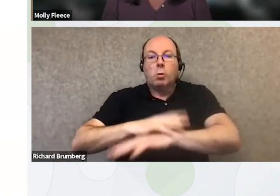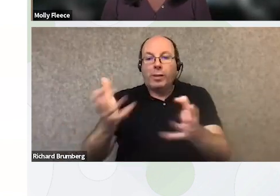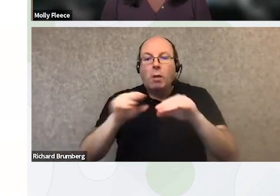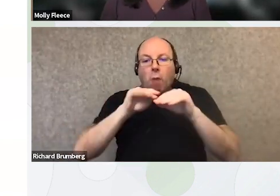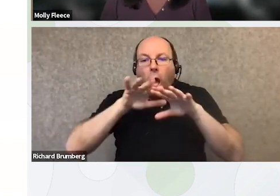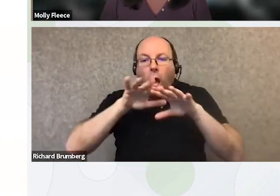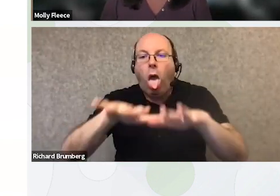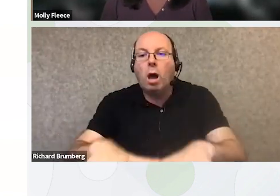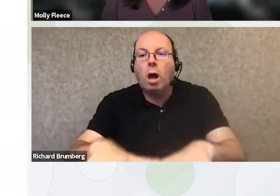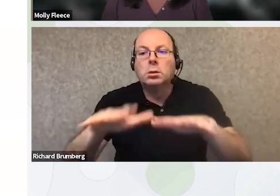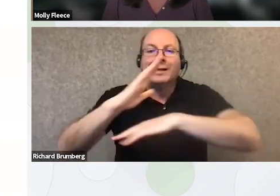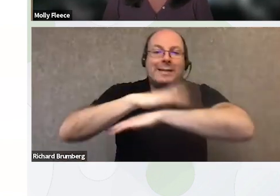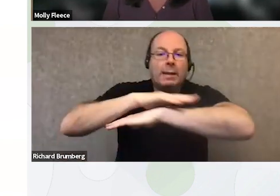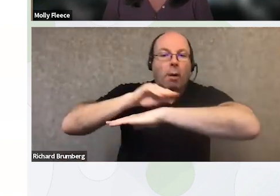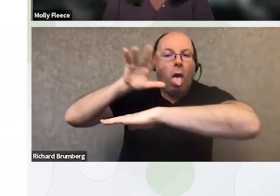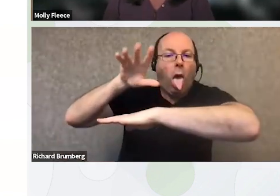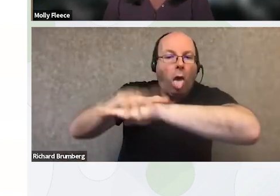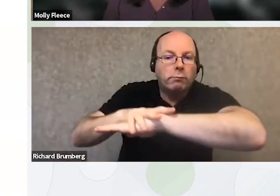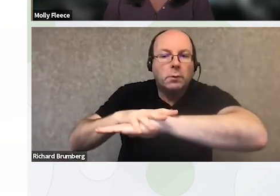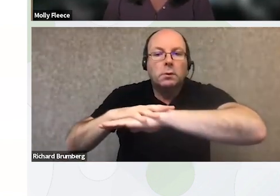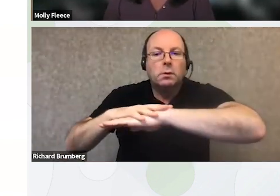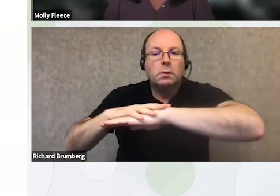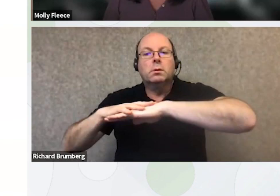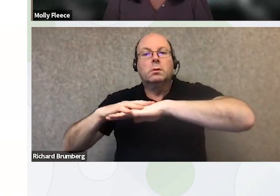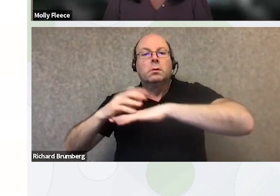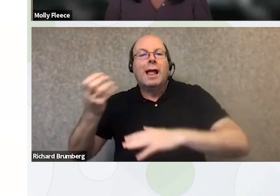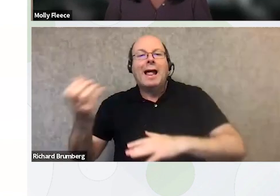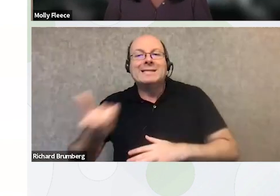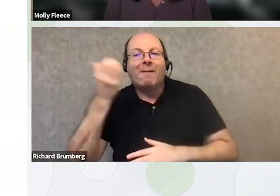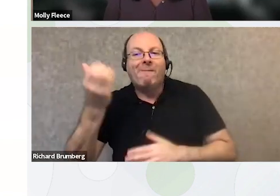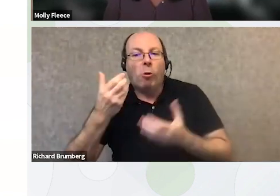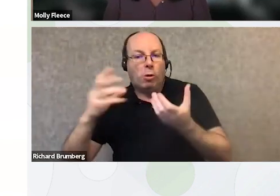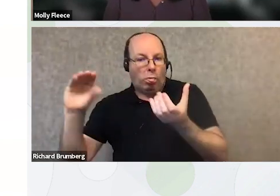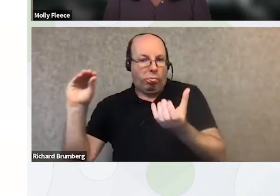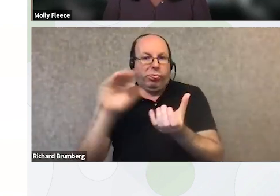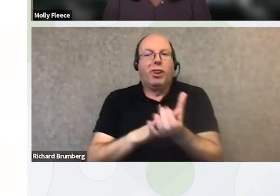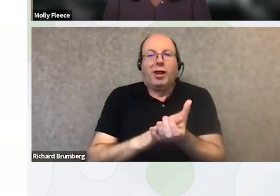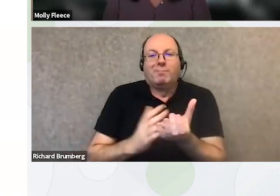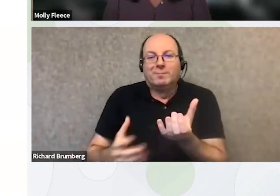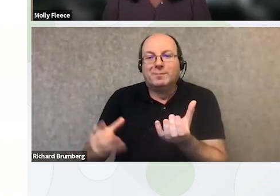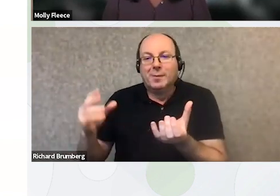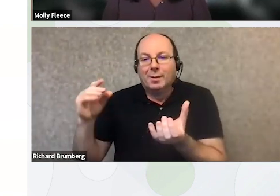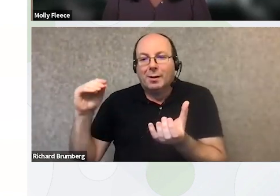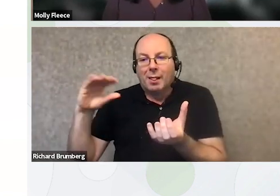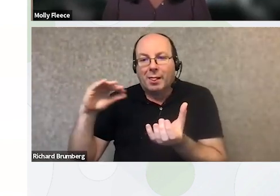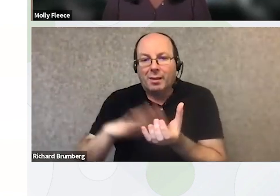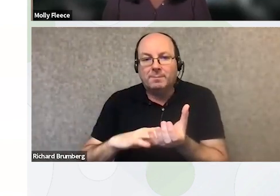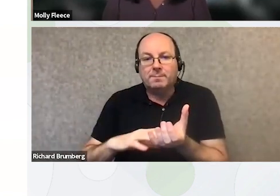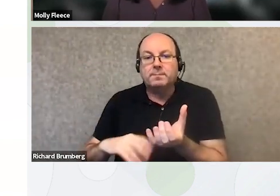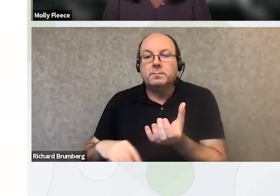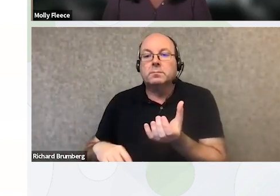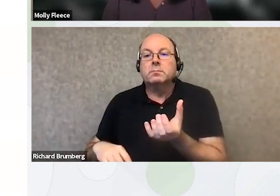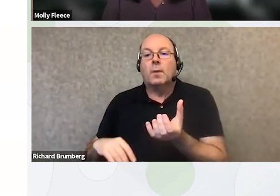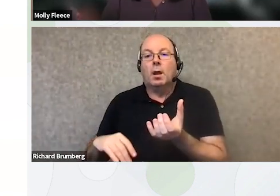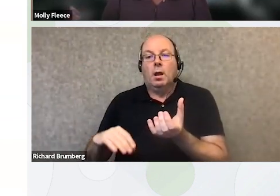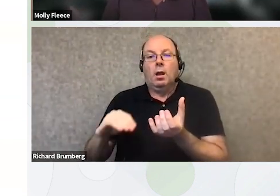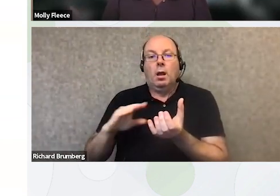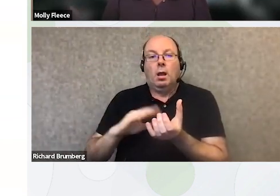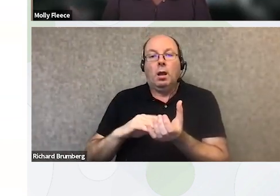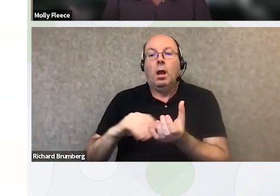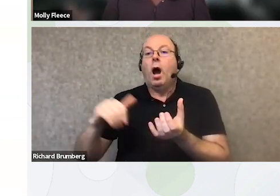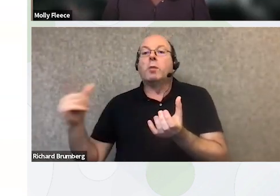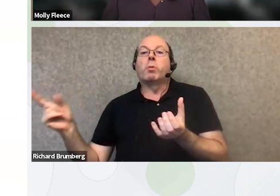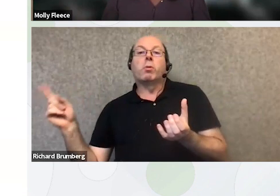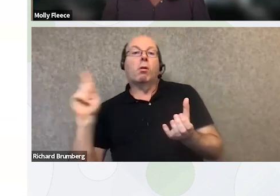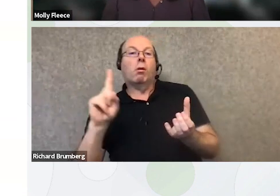and surfaces like tables or other fomites like the cell phone in this picture. If the susceptible person is near them, so in